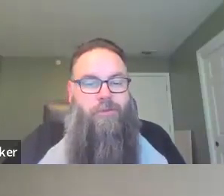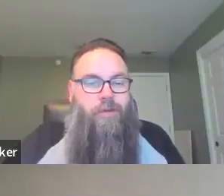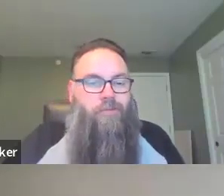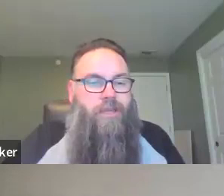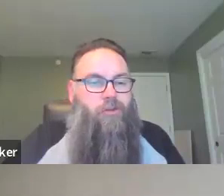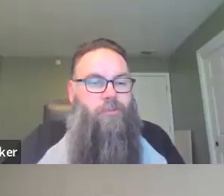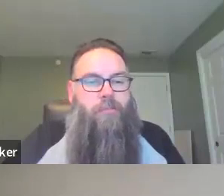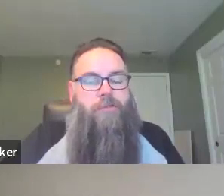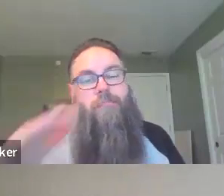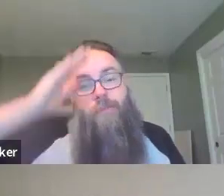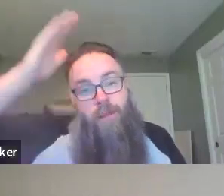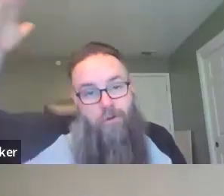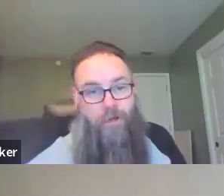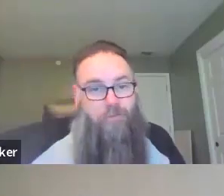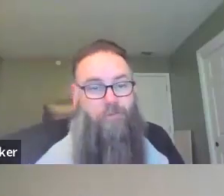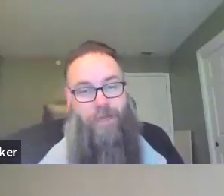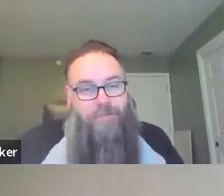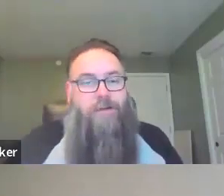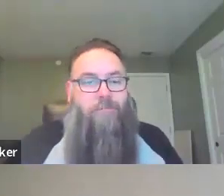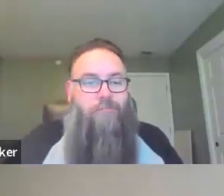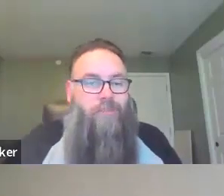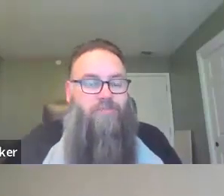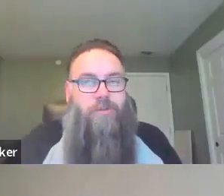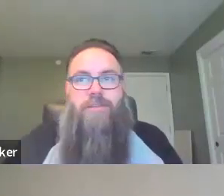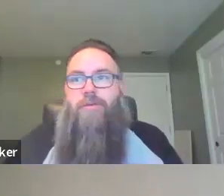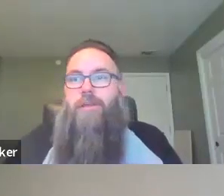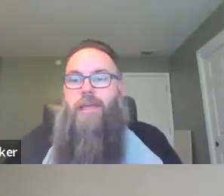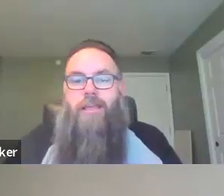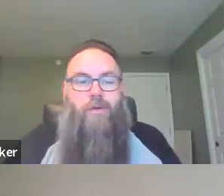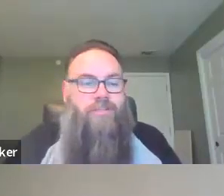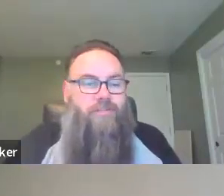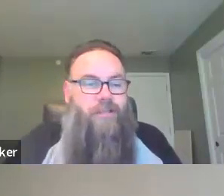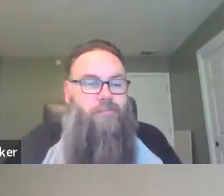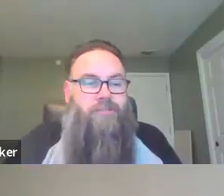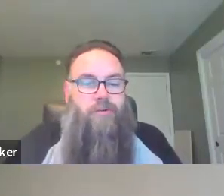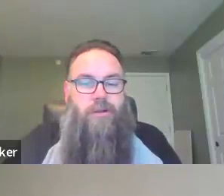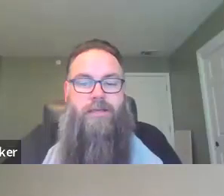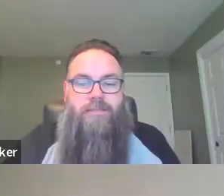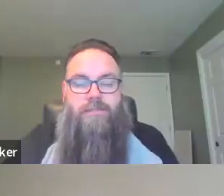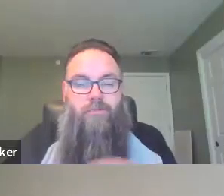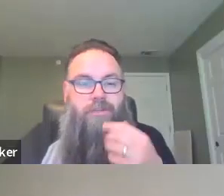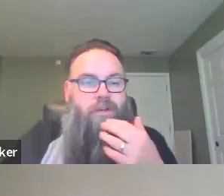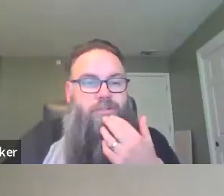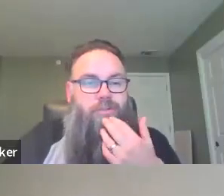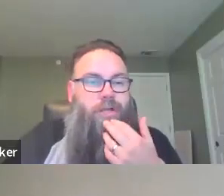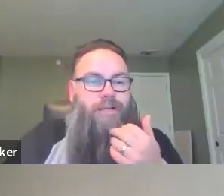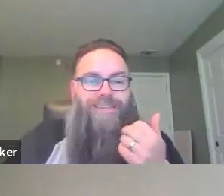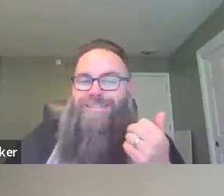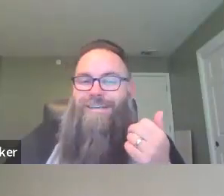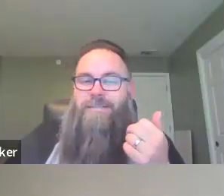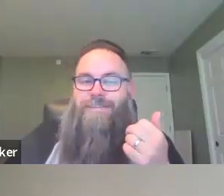that you'll be able to get your payment, after the fact as well. So any questions about that, please don't hesitate to reach out